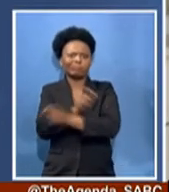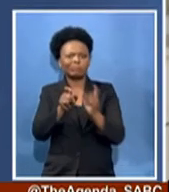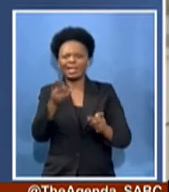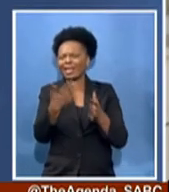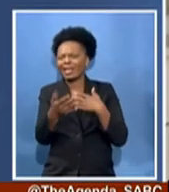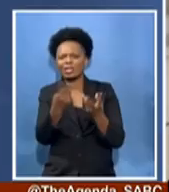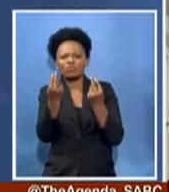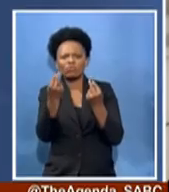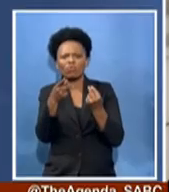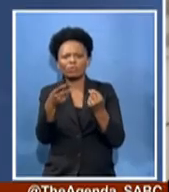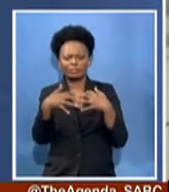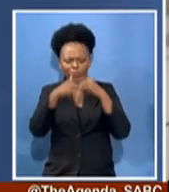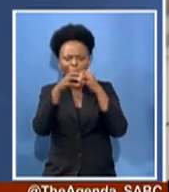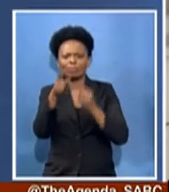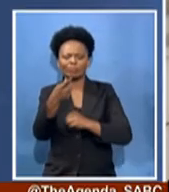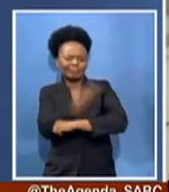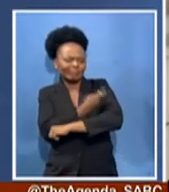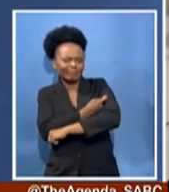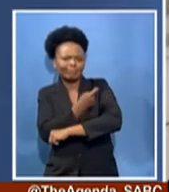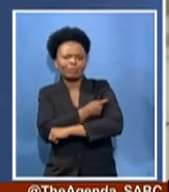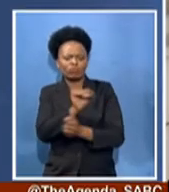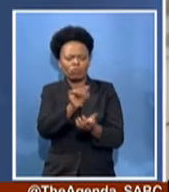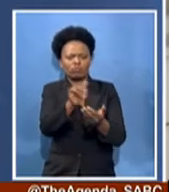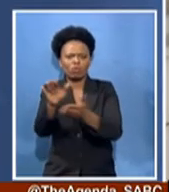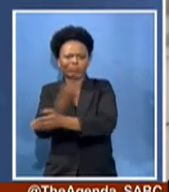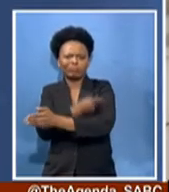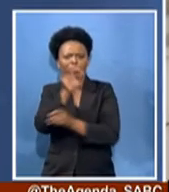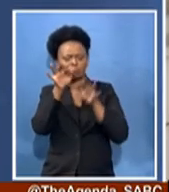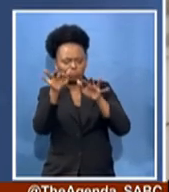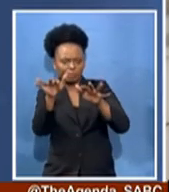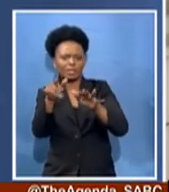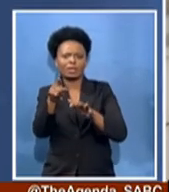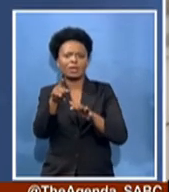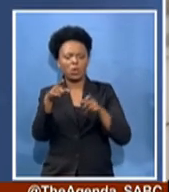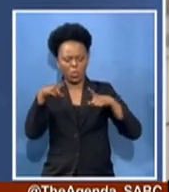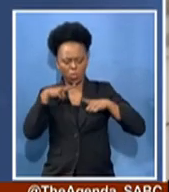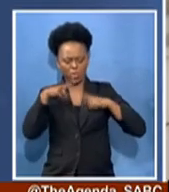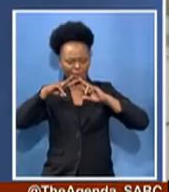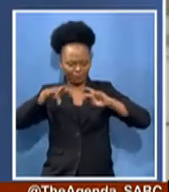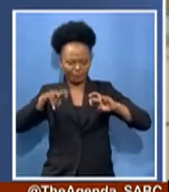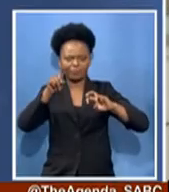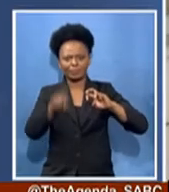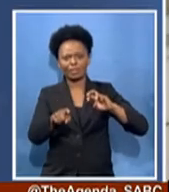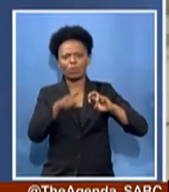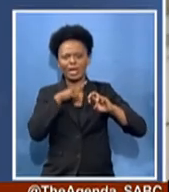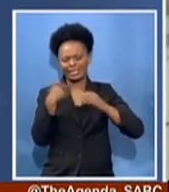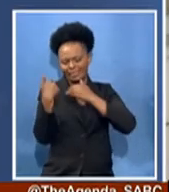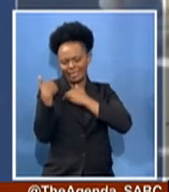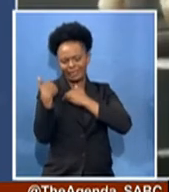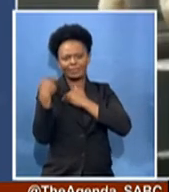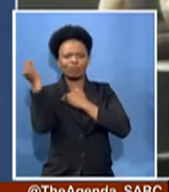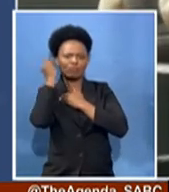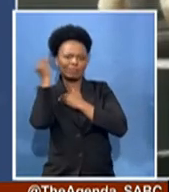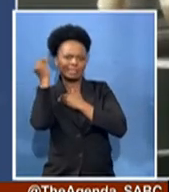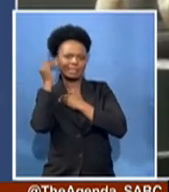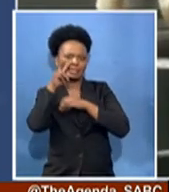the population. Because although you've got a lot of safety data in the case of the COVID vaccines on tens of thousands of people